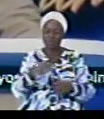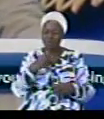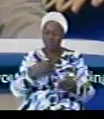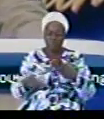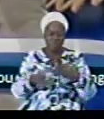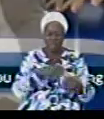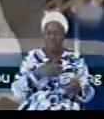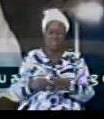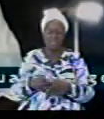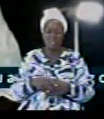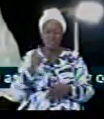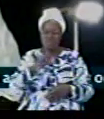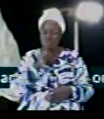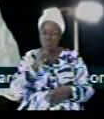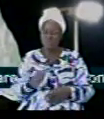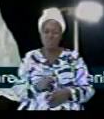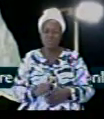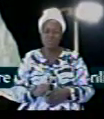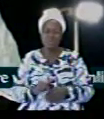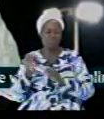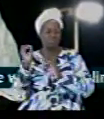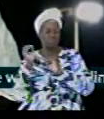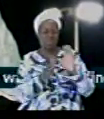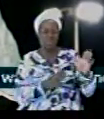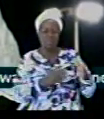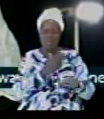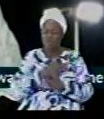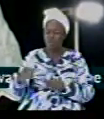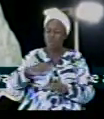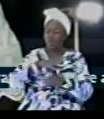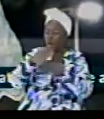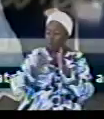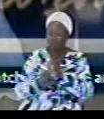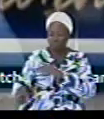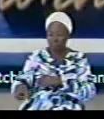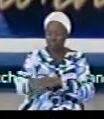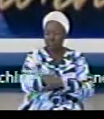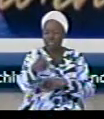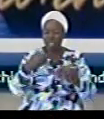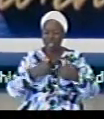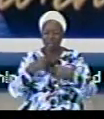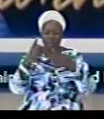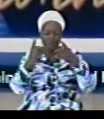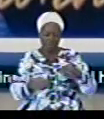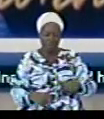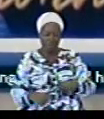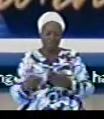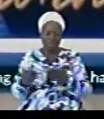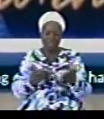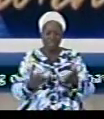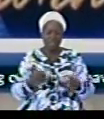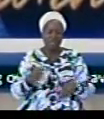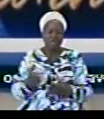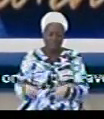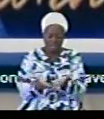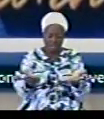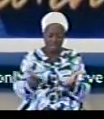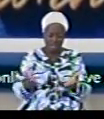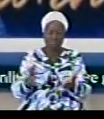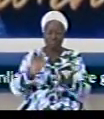you cast them away. All these have come here at the Alpha location